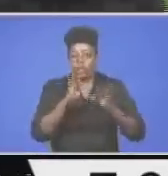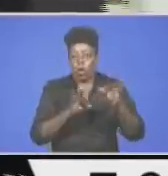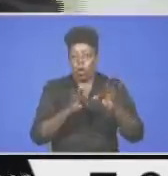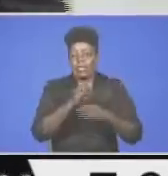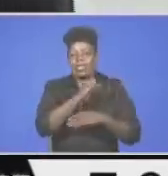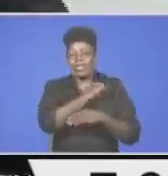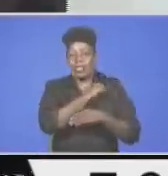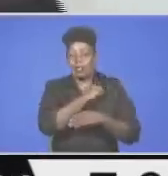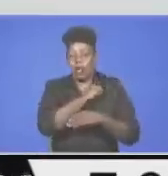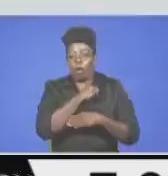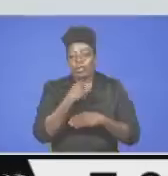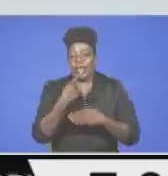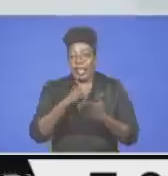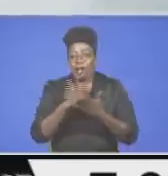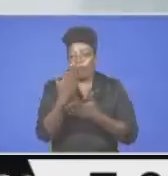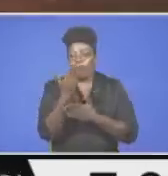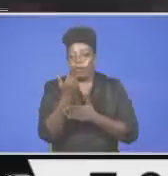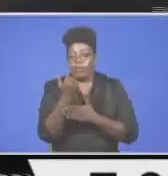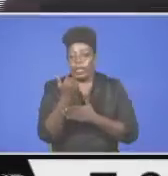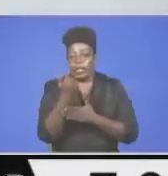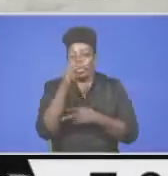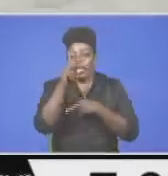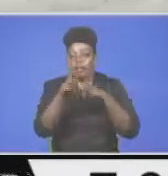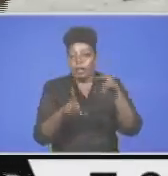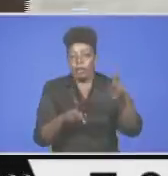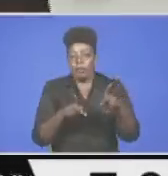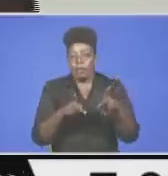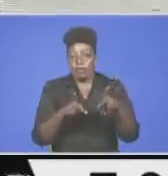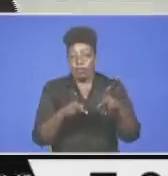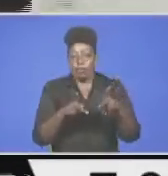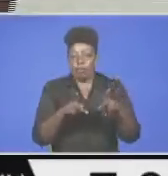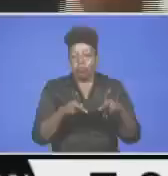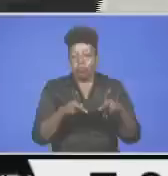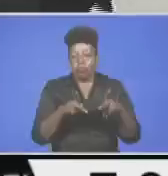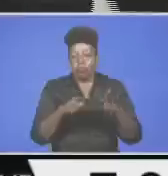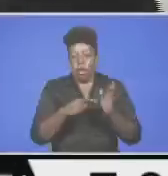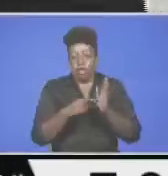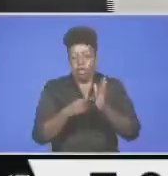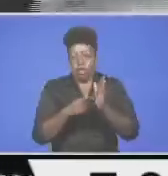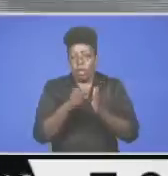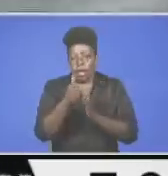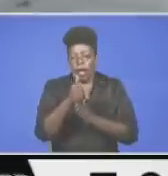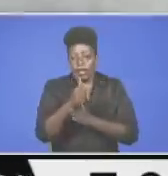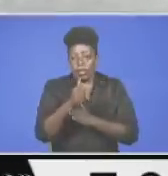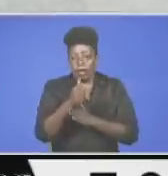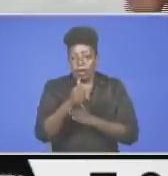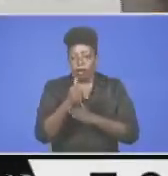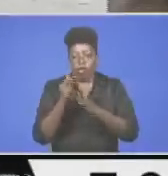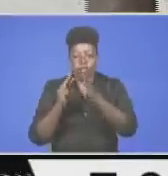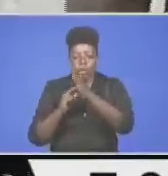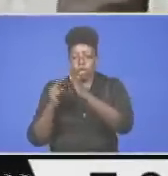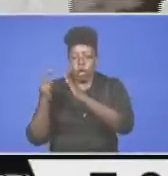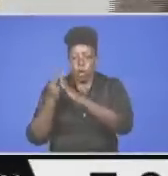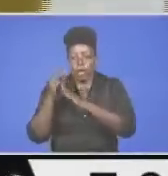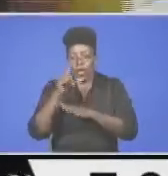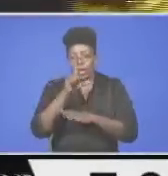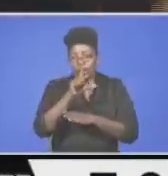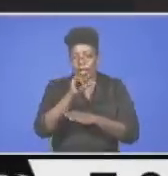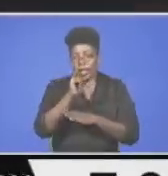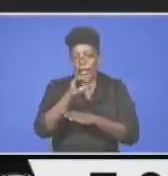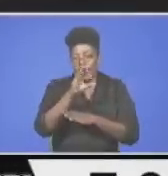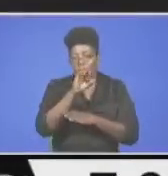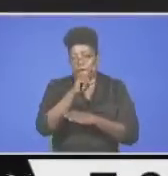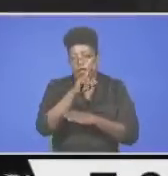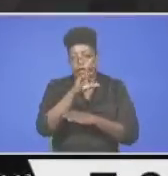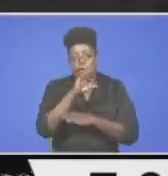Seymour admitted that she defrauded 15 people while posing as an employee of the Albany Resort and the Life at Key Club. The 44-year-old